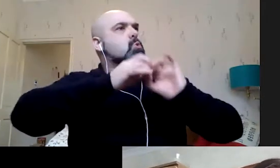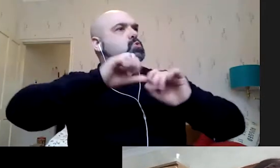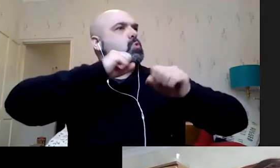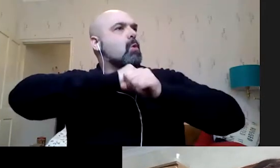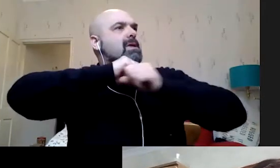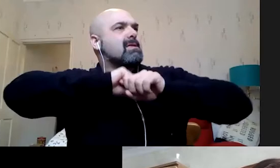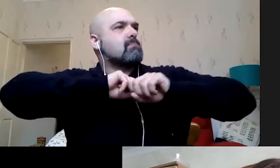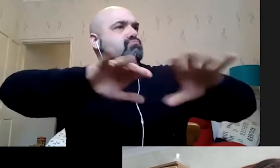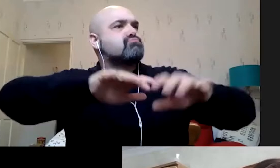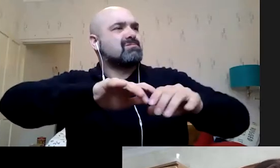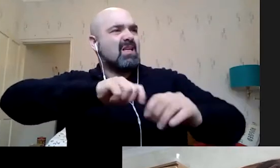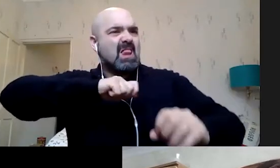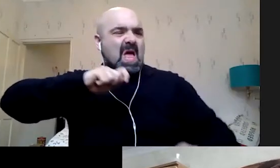really